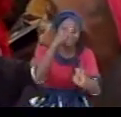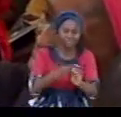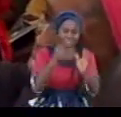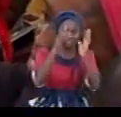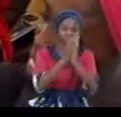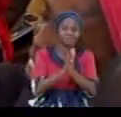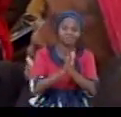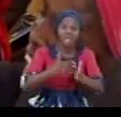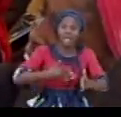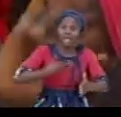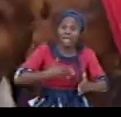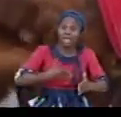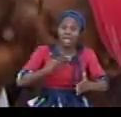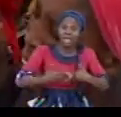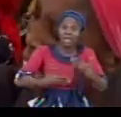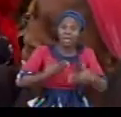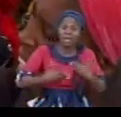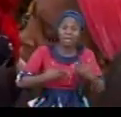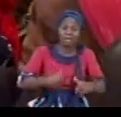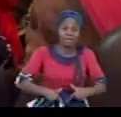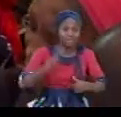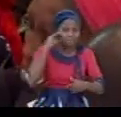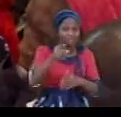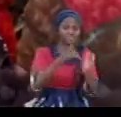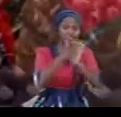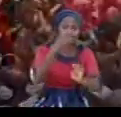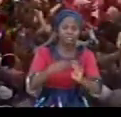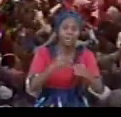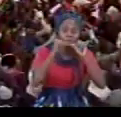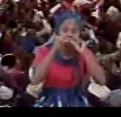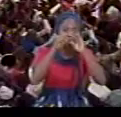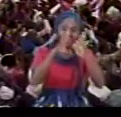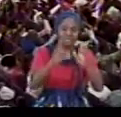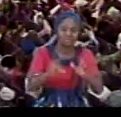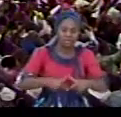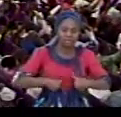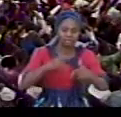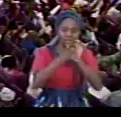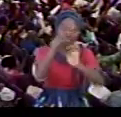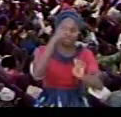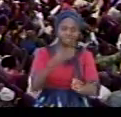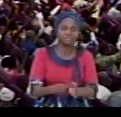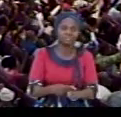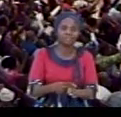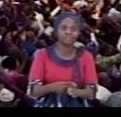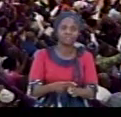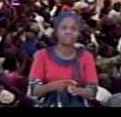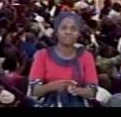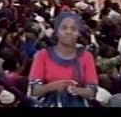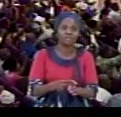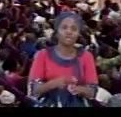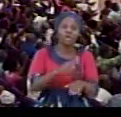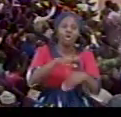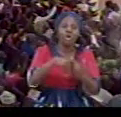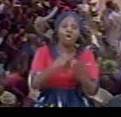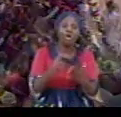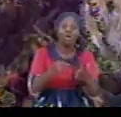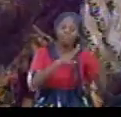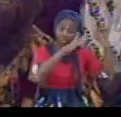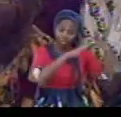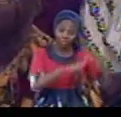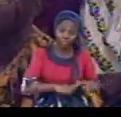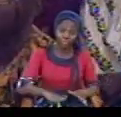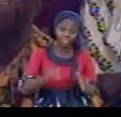Yeah. Happy life. Yeah. Blessed life. Yeah. All the water that has